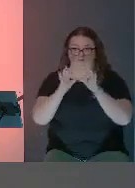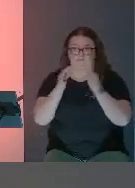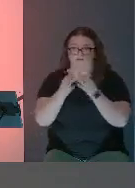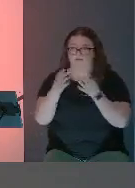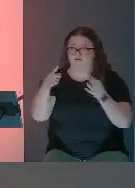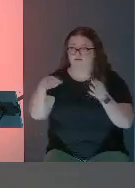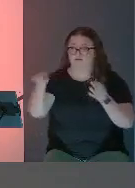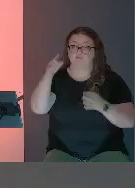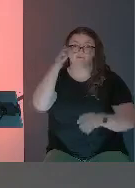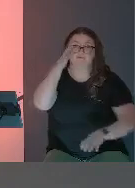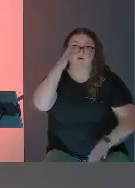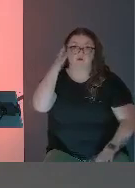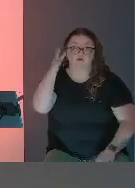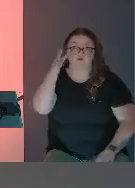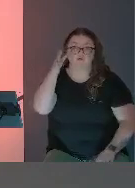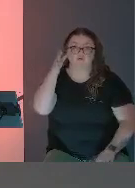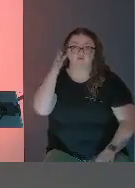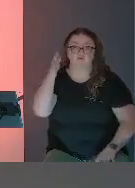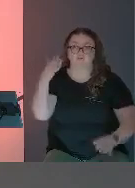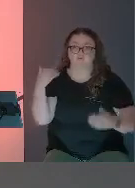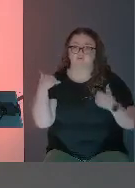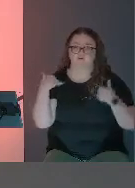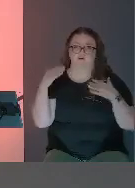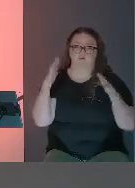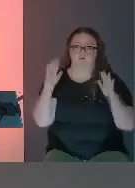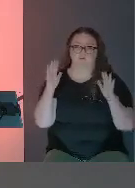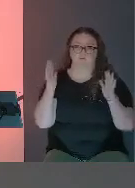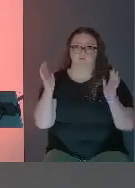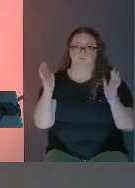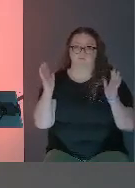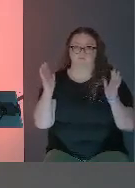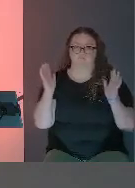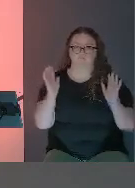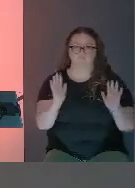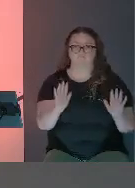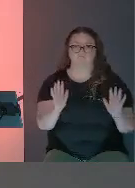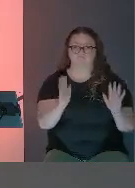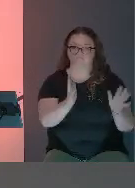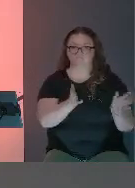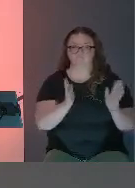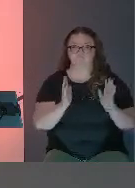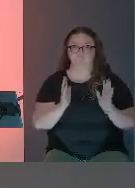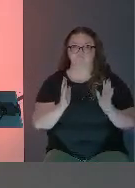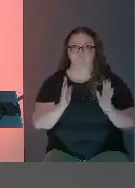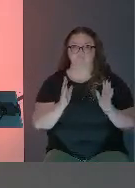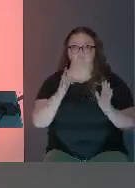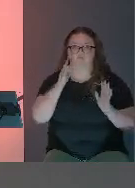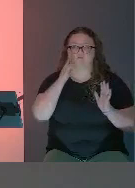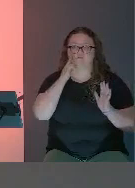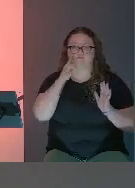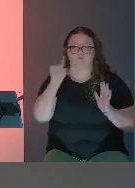where fathers have given up on their families for the sake of stuff.